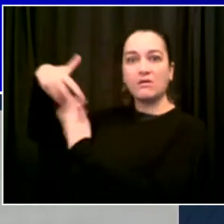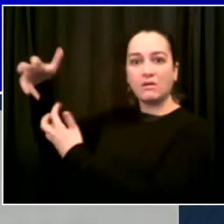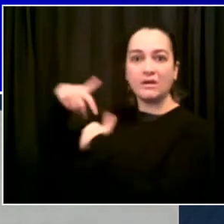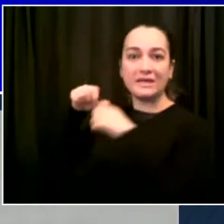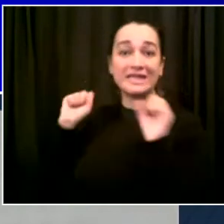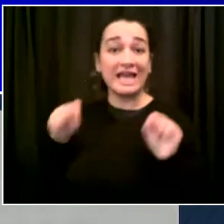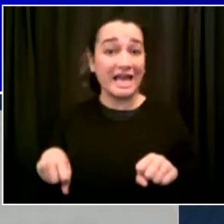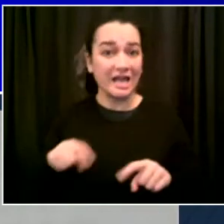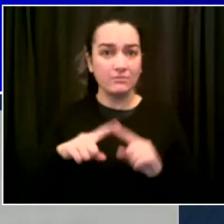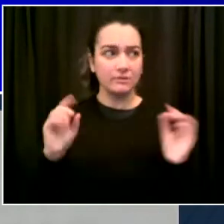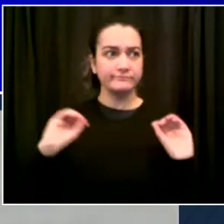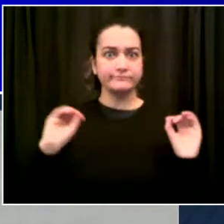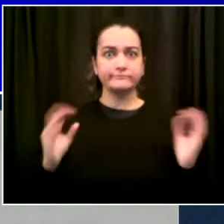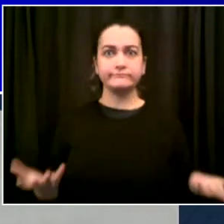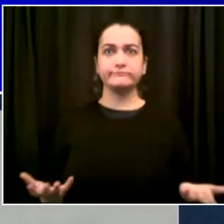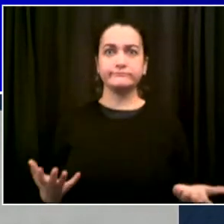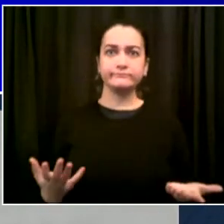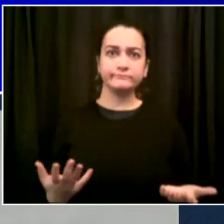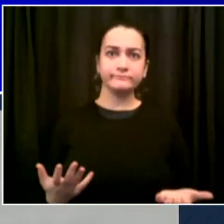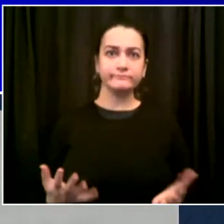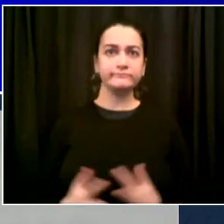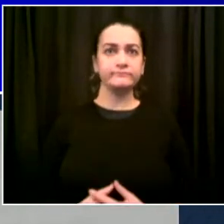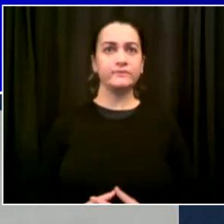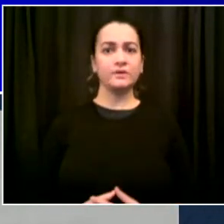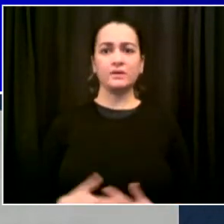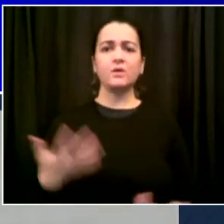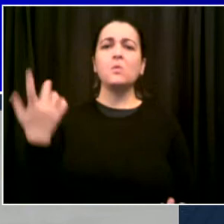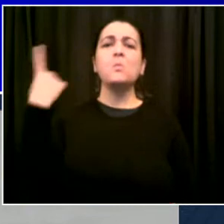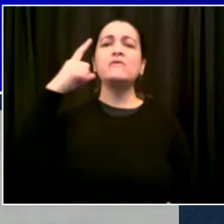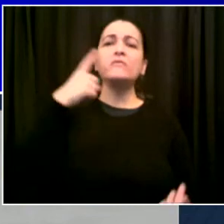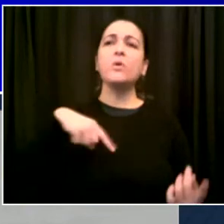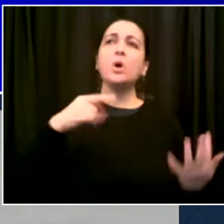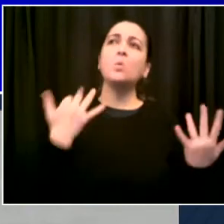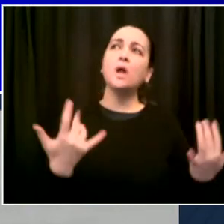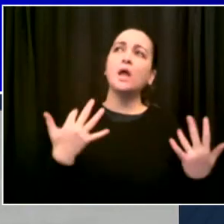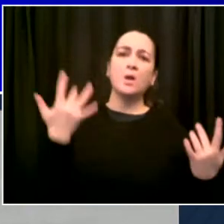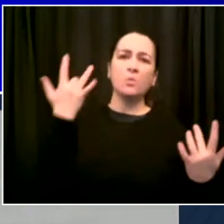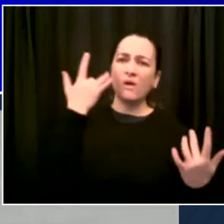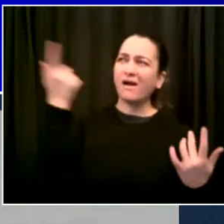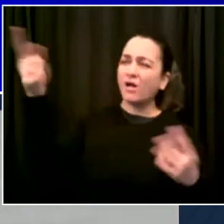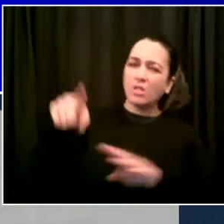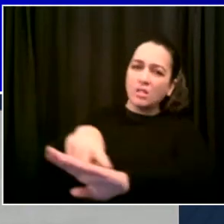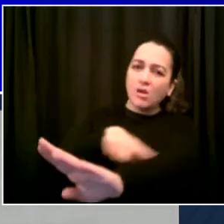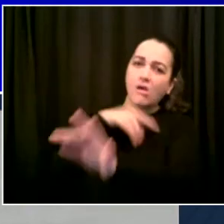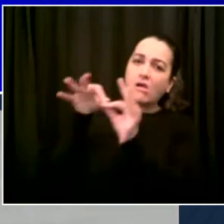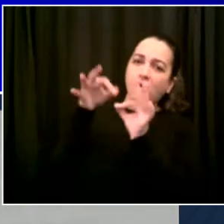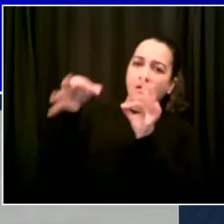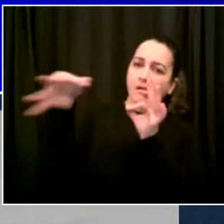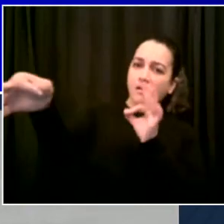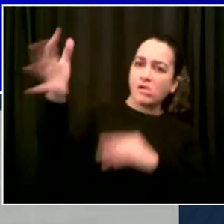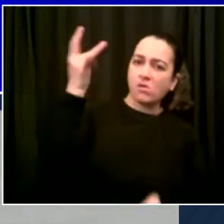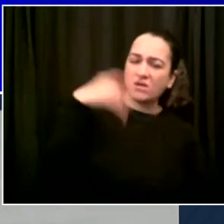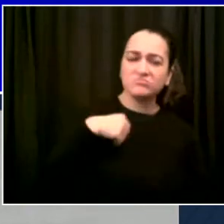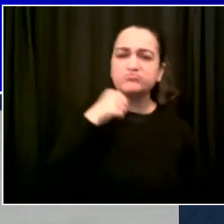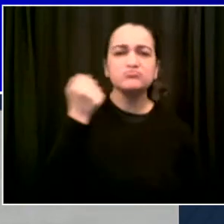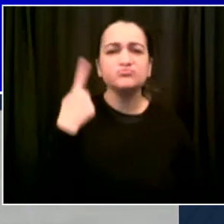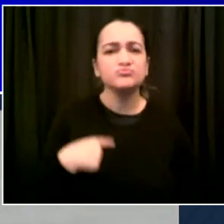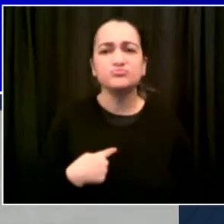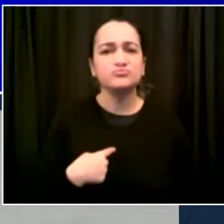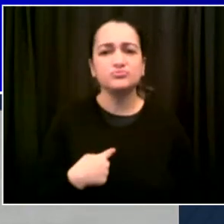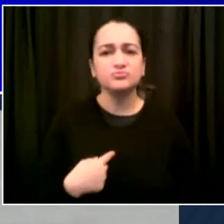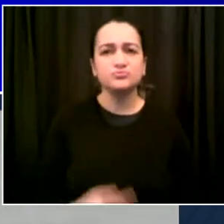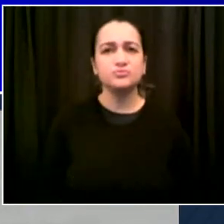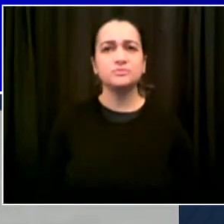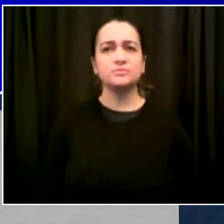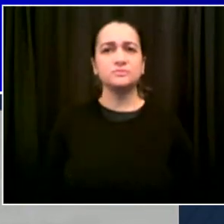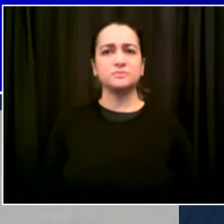living by traditional lines of corporate self-protection. There's no reason that profit is